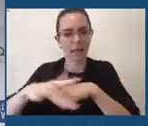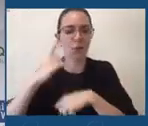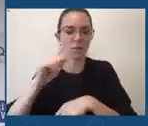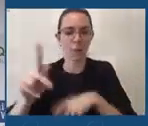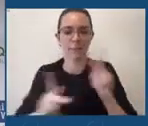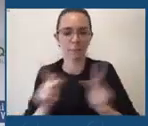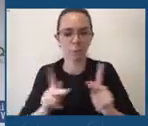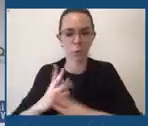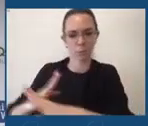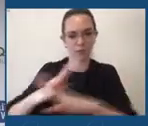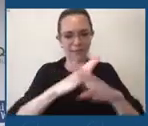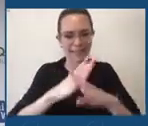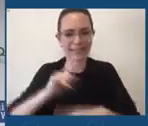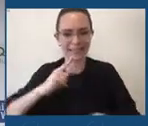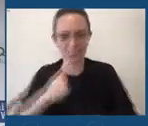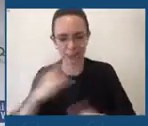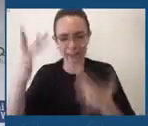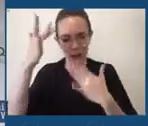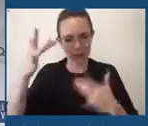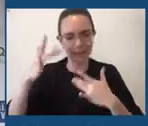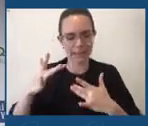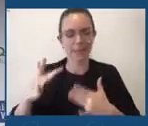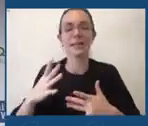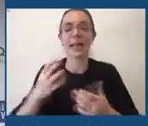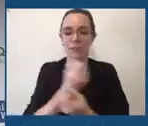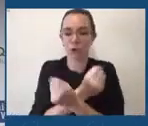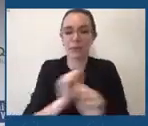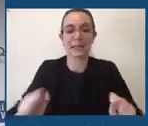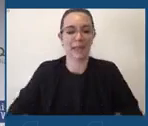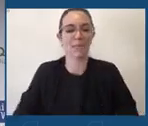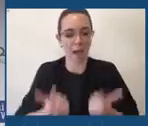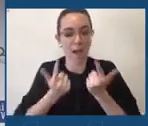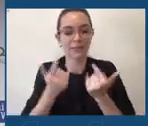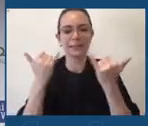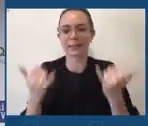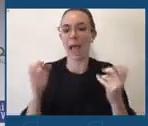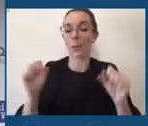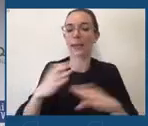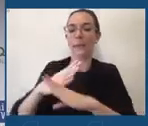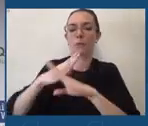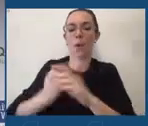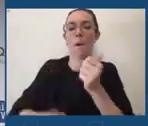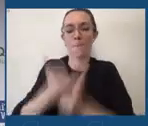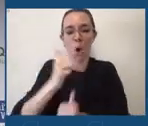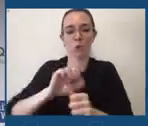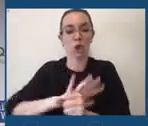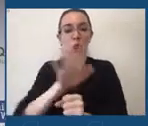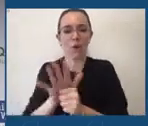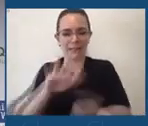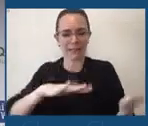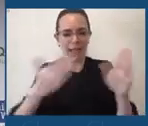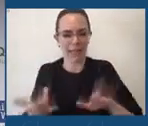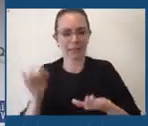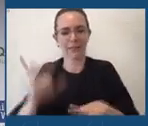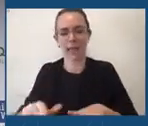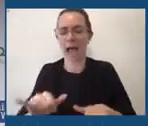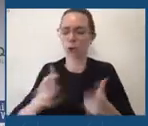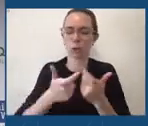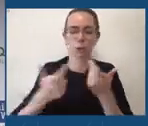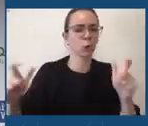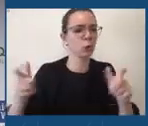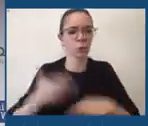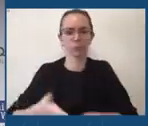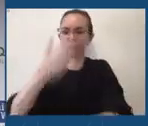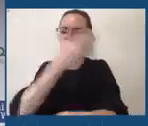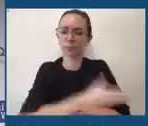illness, to keep people out of hospital, and to save lives. We can now prevent most COVID deaths, and that's major progress. And we couldn't have